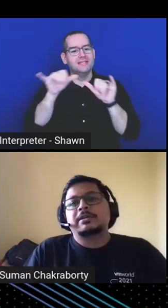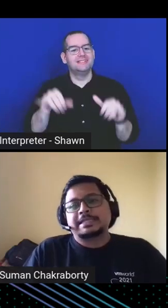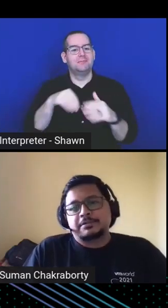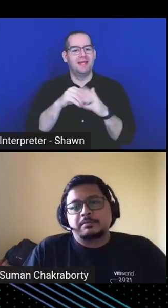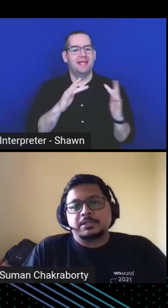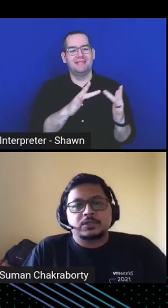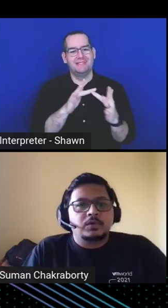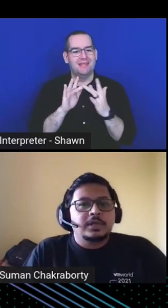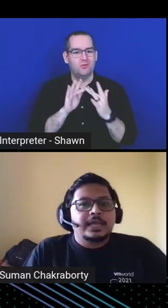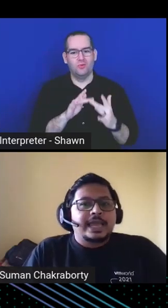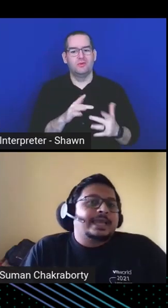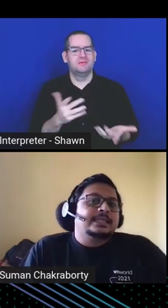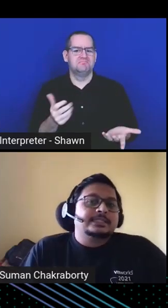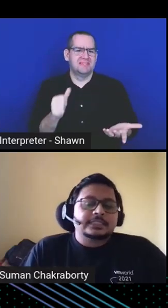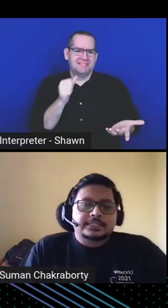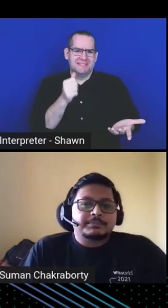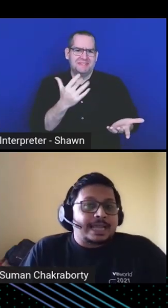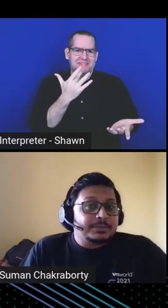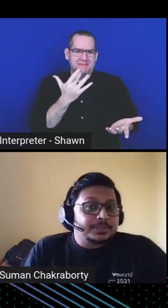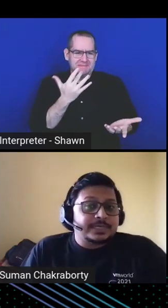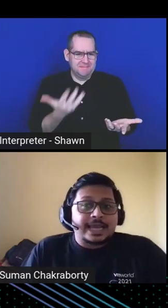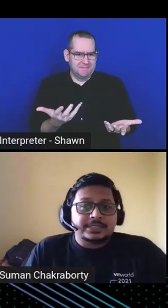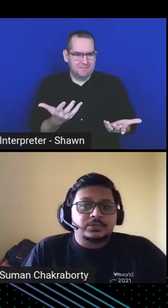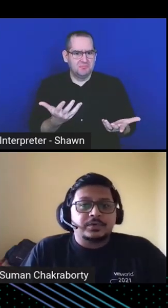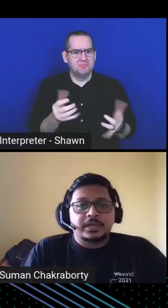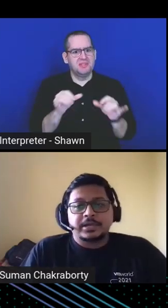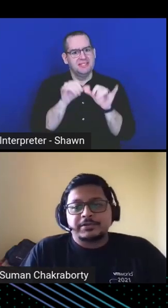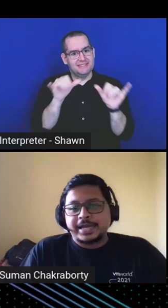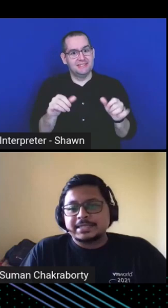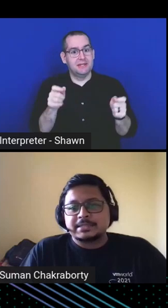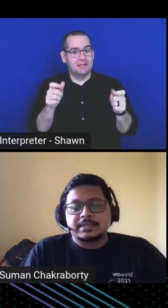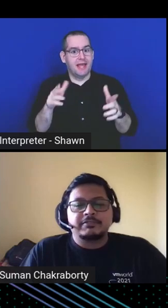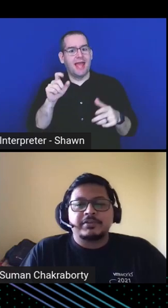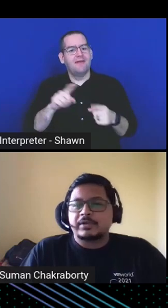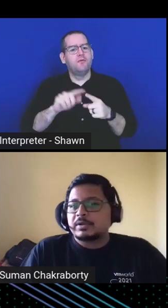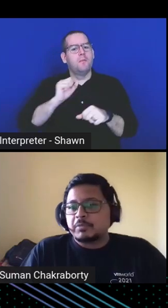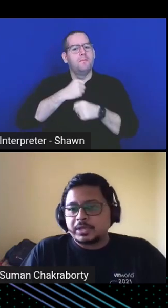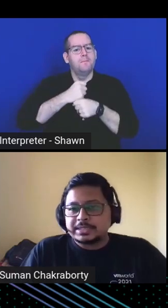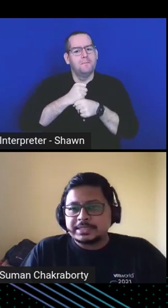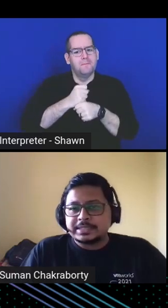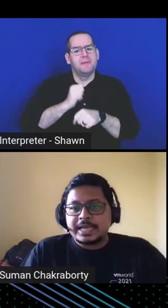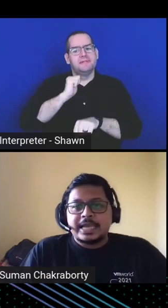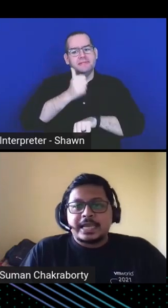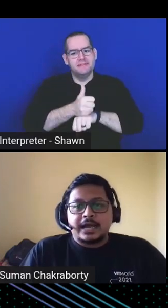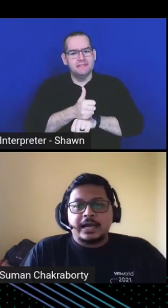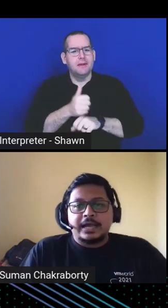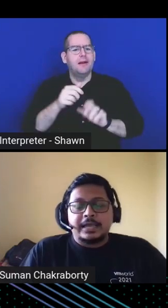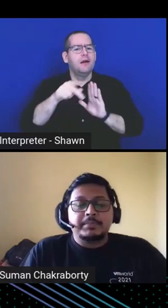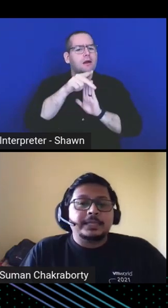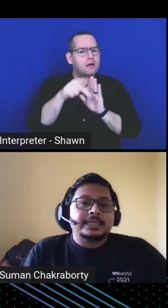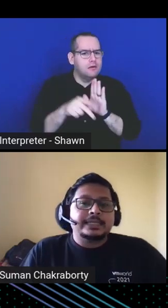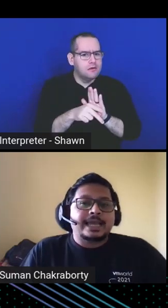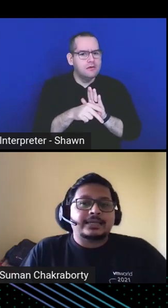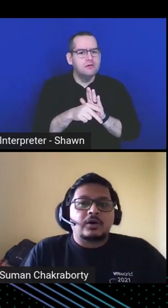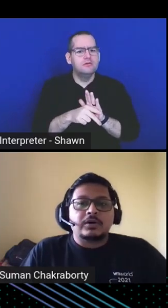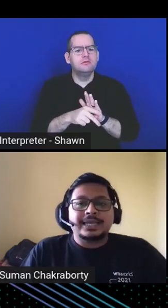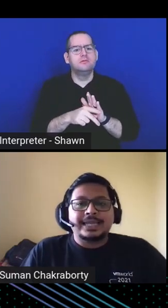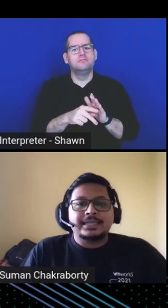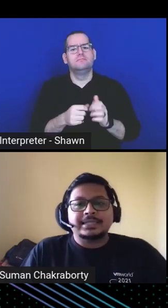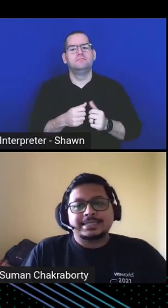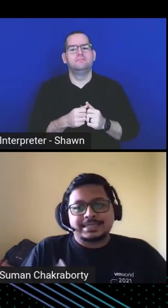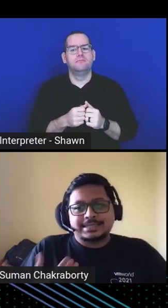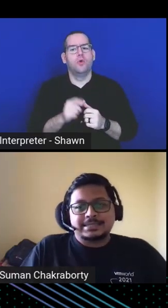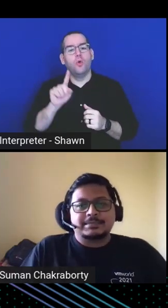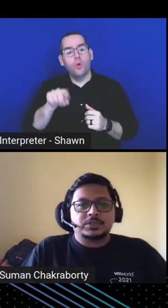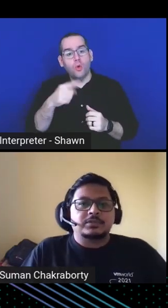is not desirable. So again, the system administrator has to create certain firewall policies, implementing that only